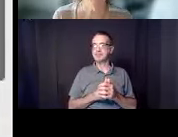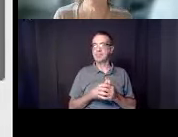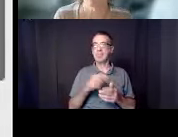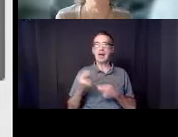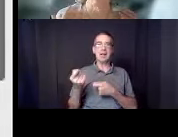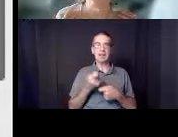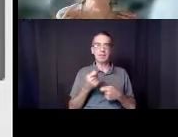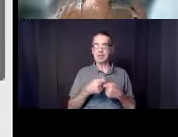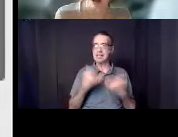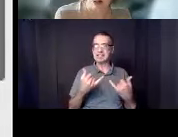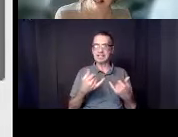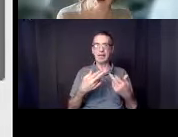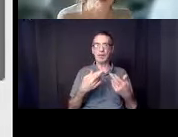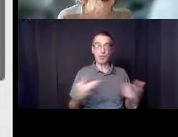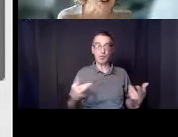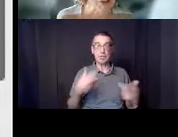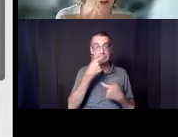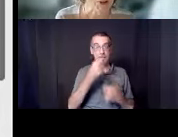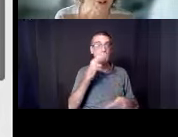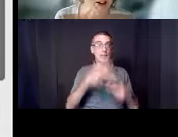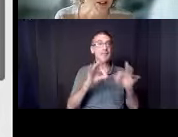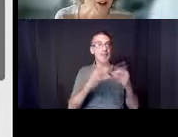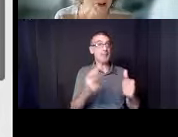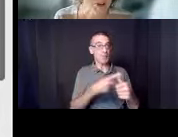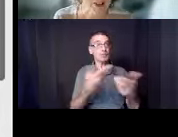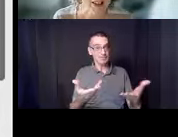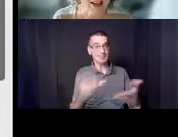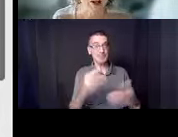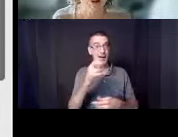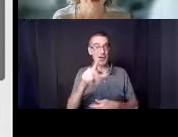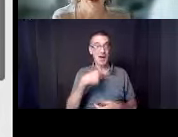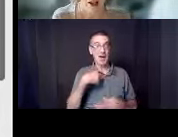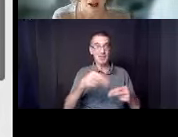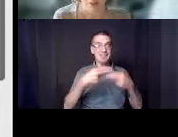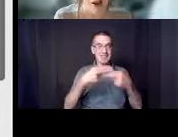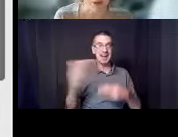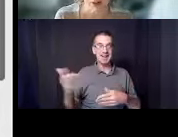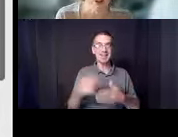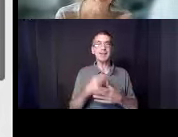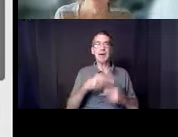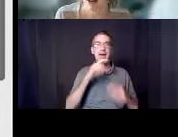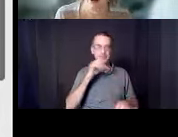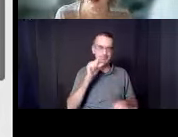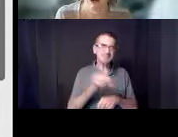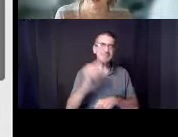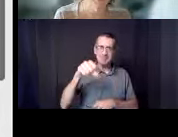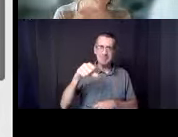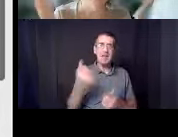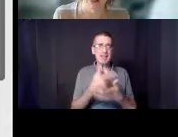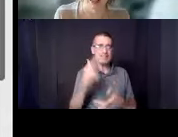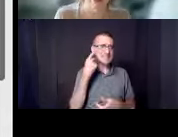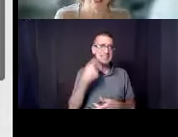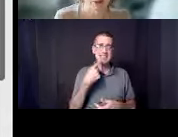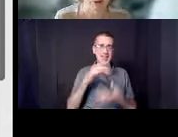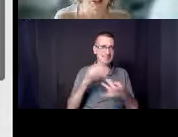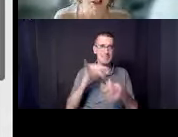leveraging existing resources. Interesting that you mentioned Family First, Michael, right before I put this slide up. But absolutely, everything Michael just said.